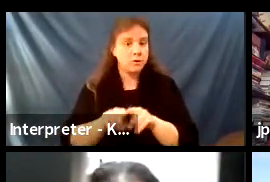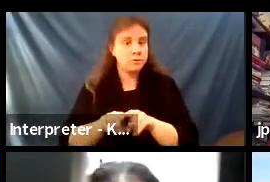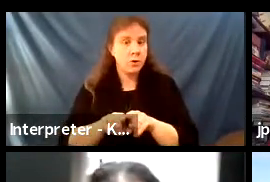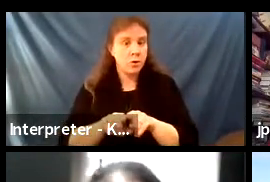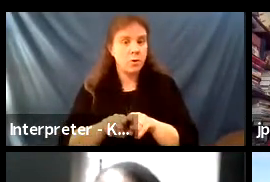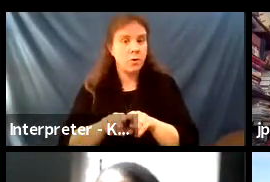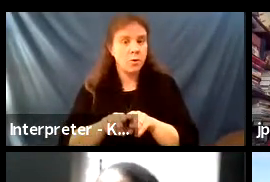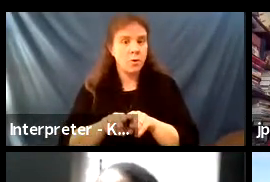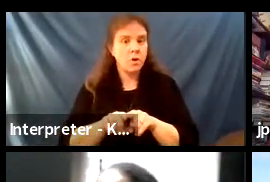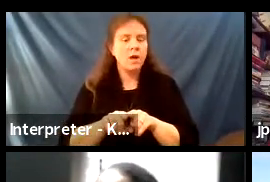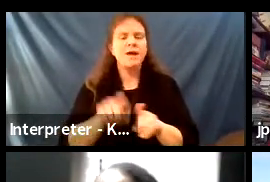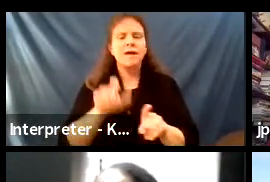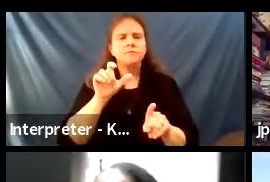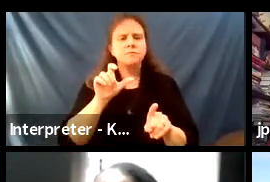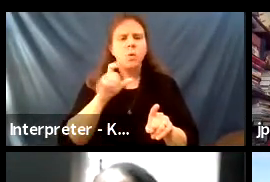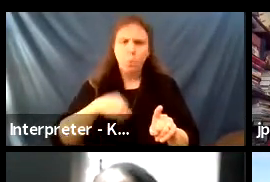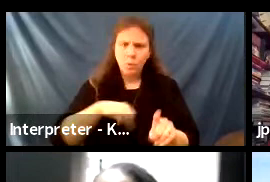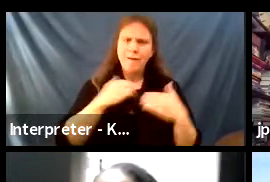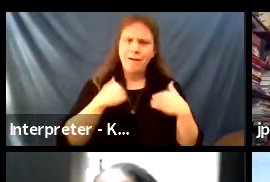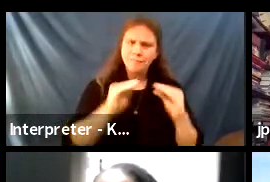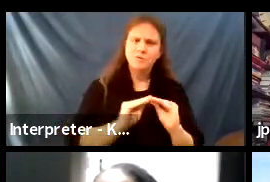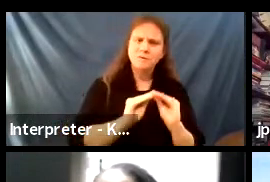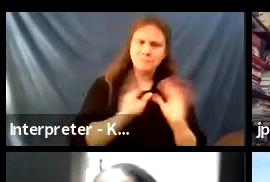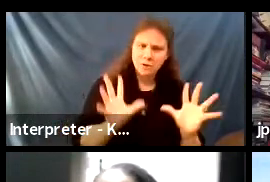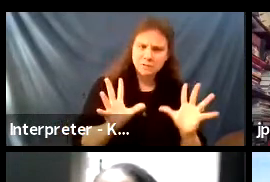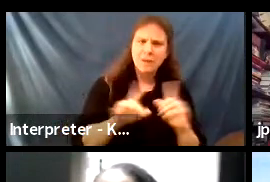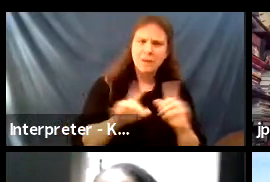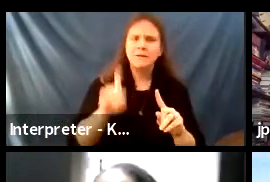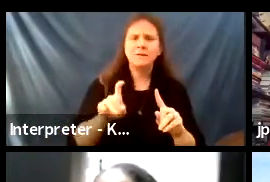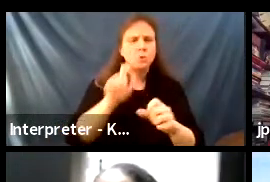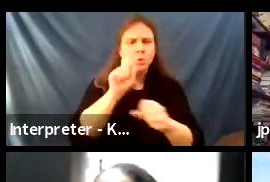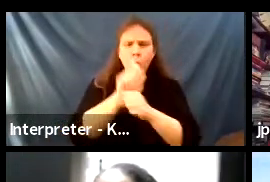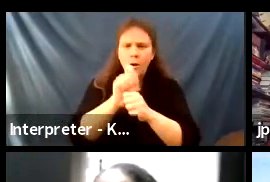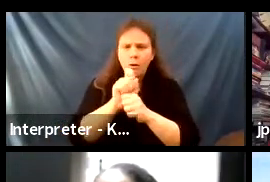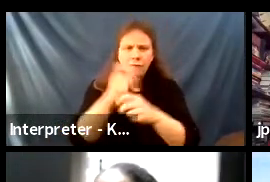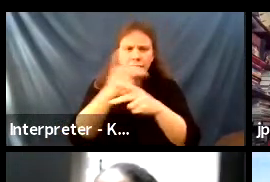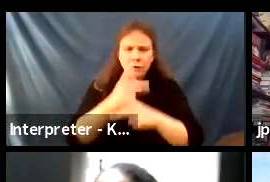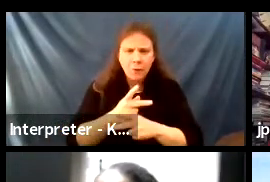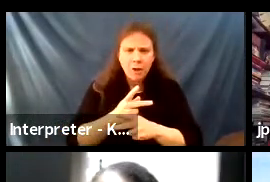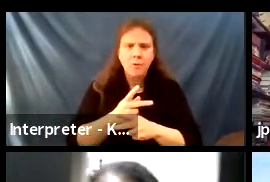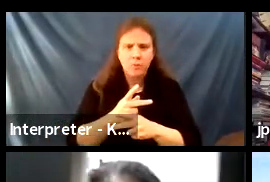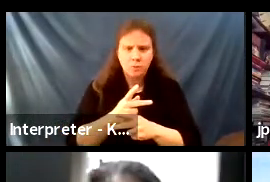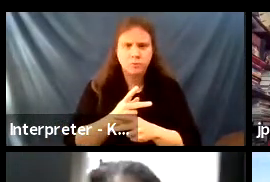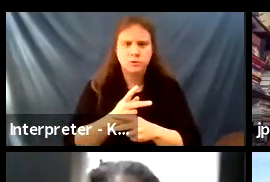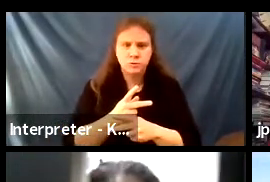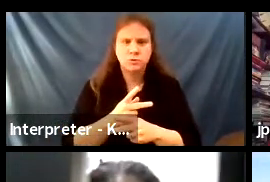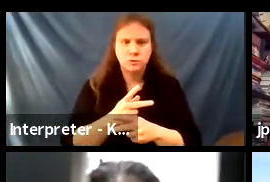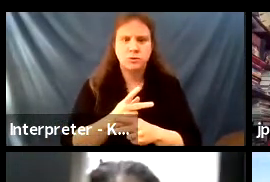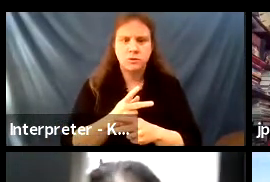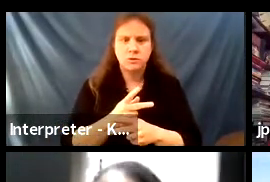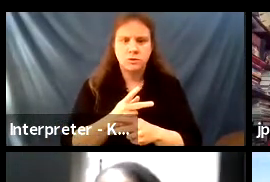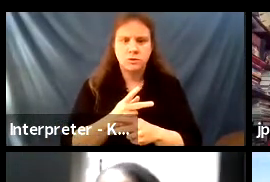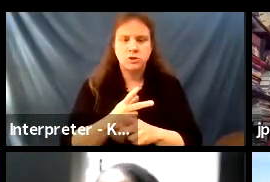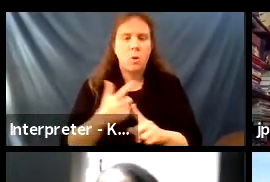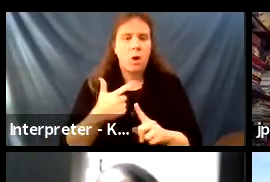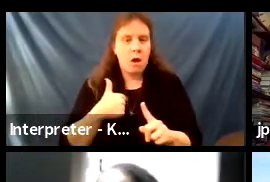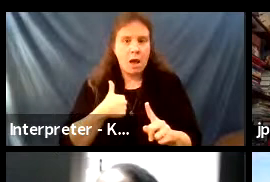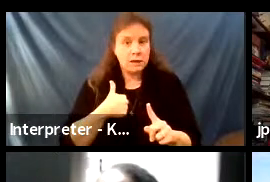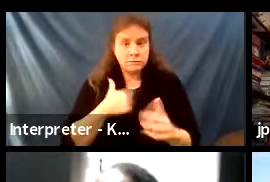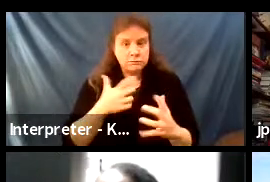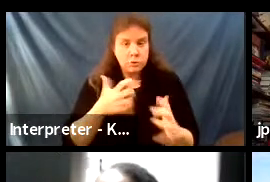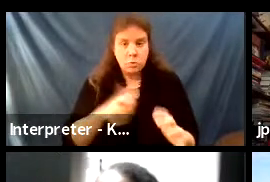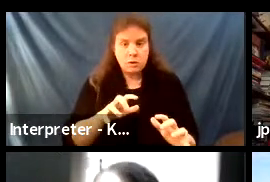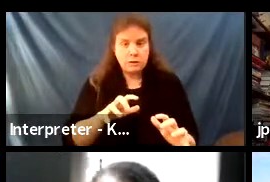of transparency, it's just like, we're really just working this out. So I don't believe anyone's like keeping something from you. That's my